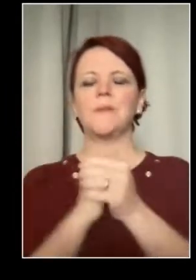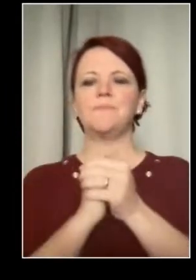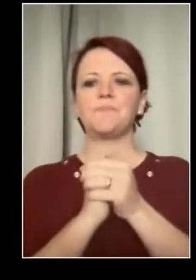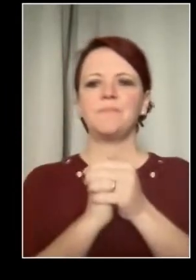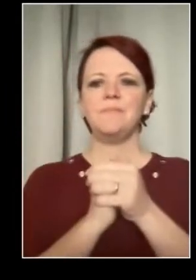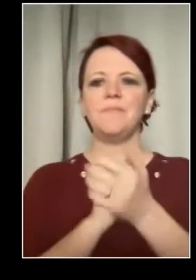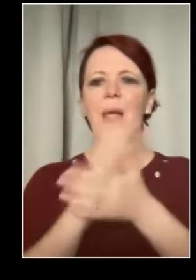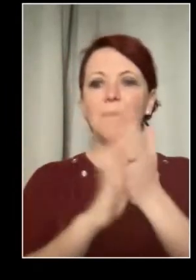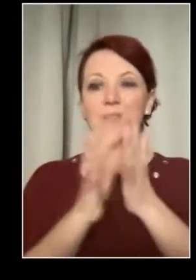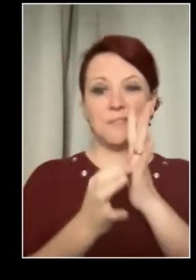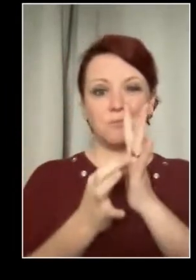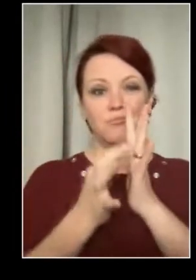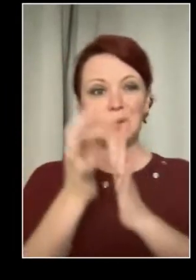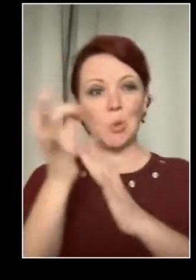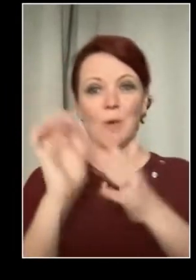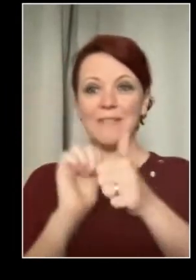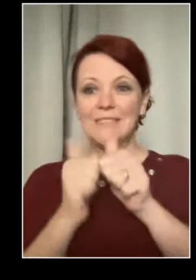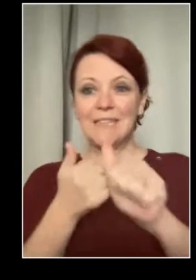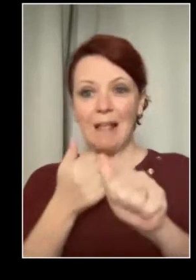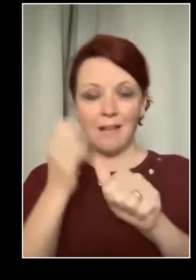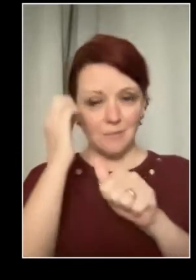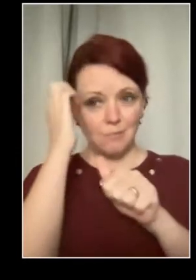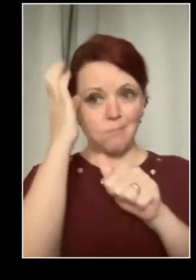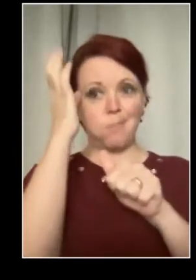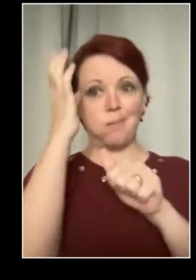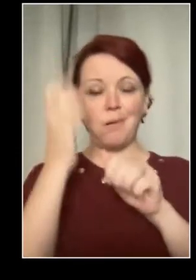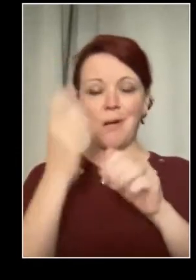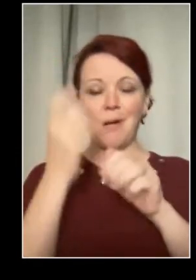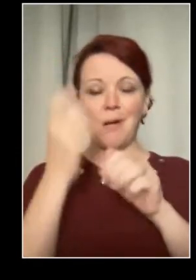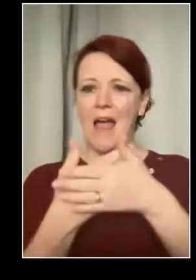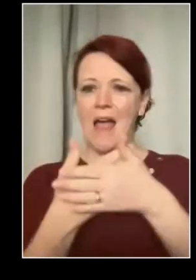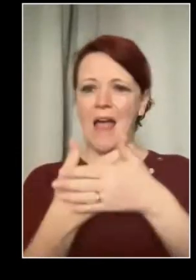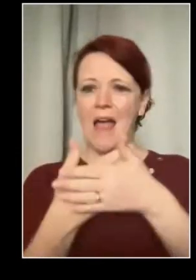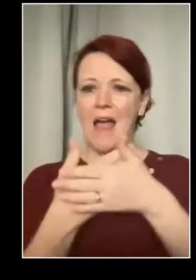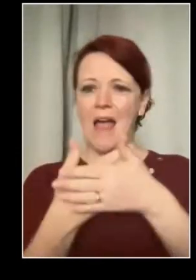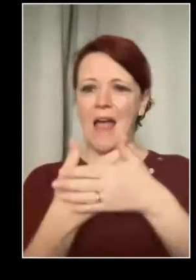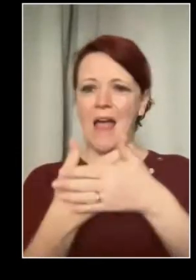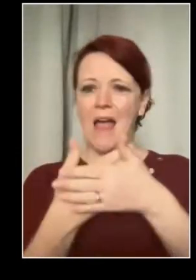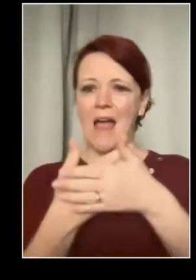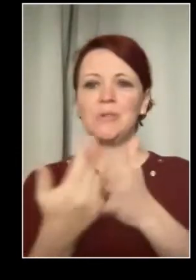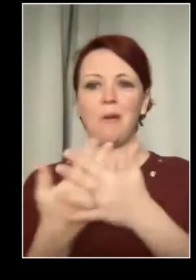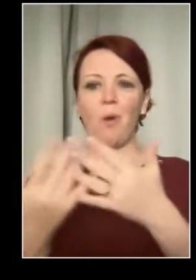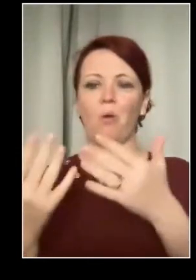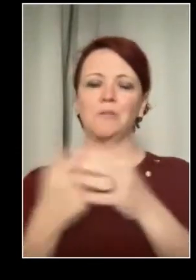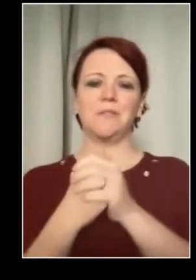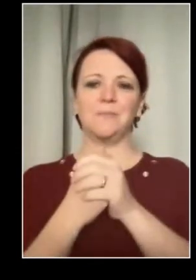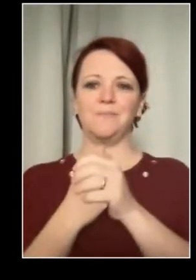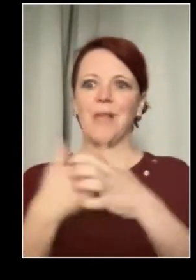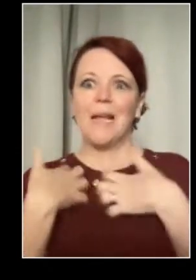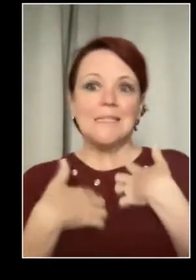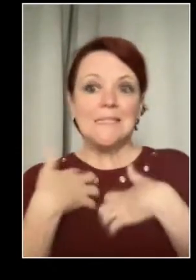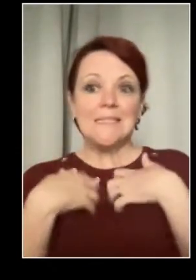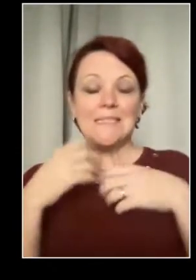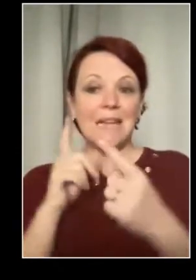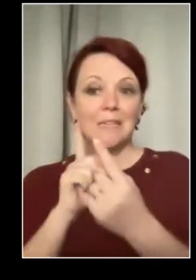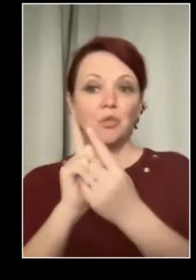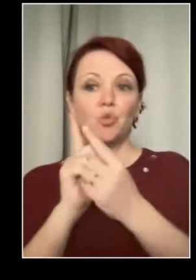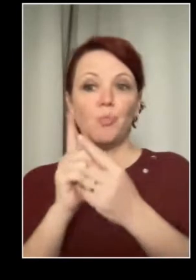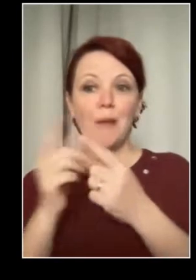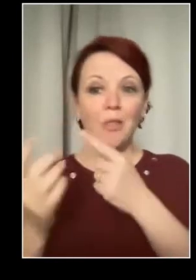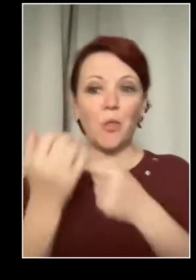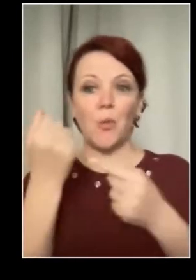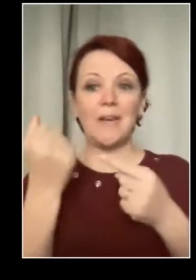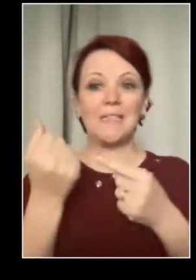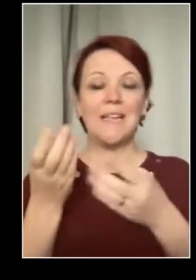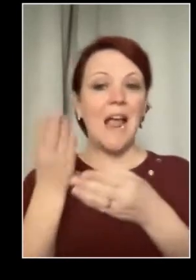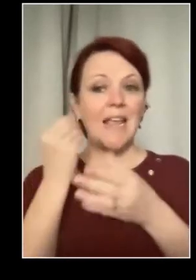age hope and opportunity. And that's why I'm thrilled to be celebrating with you all today. And I can't wait to see the winners and their reactions and hear amazing